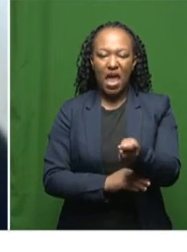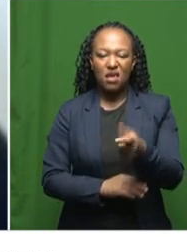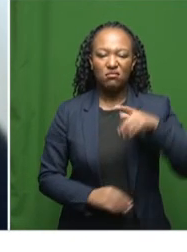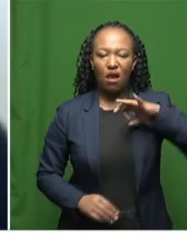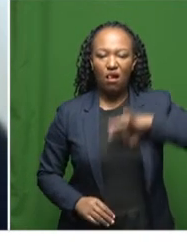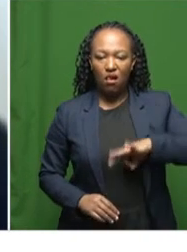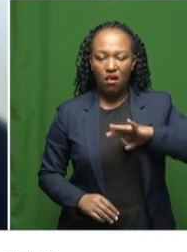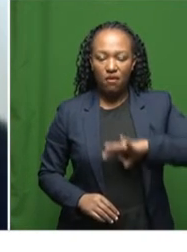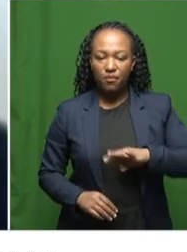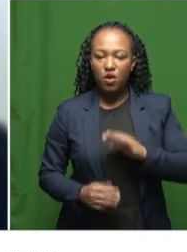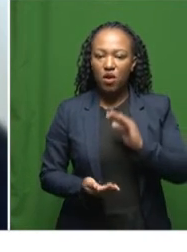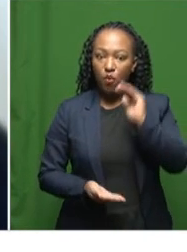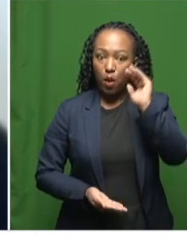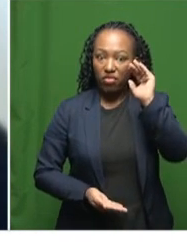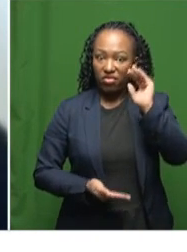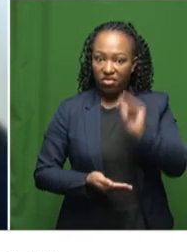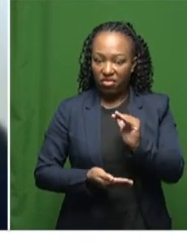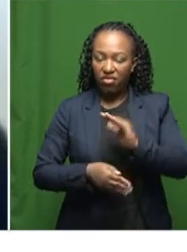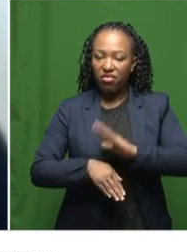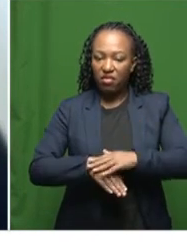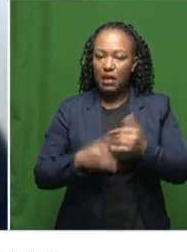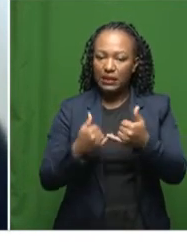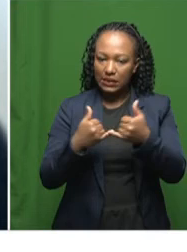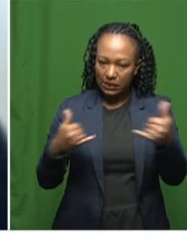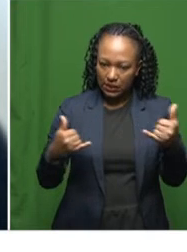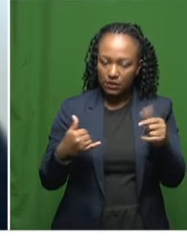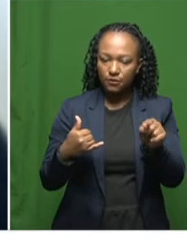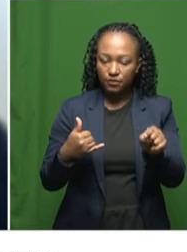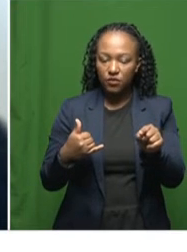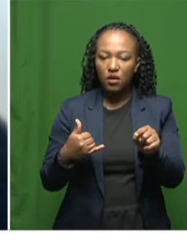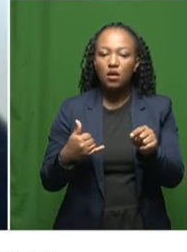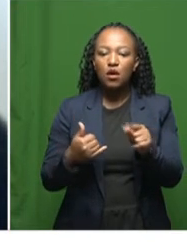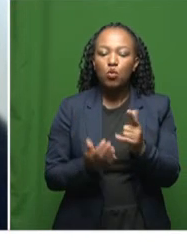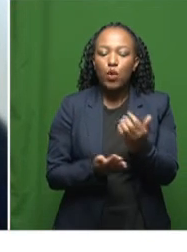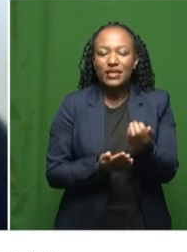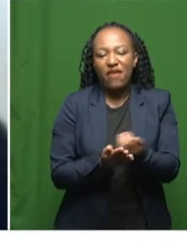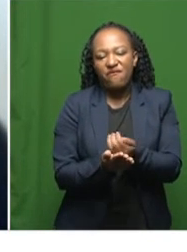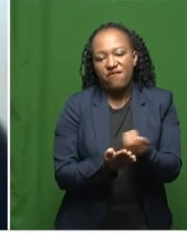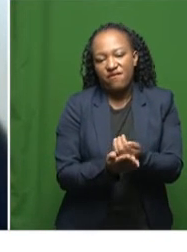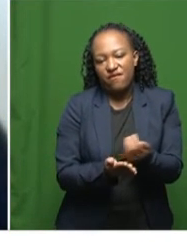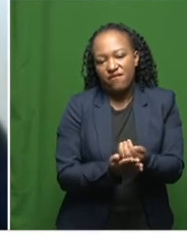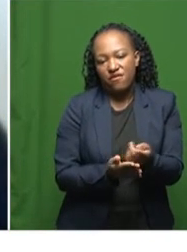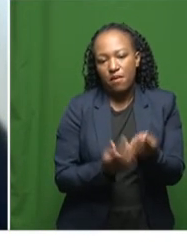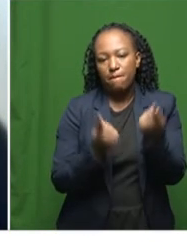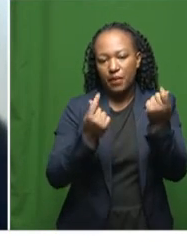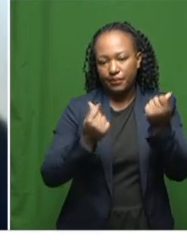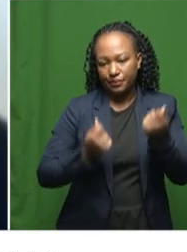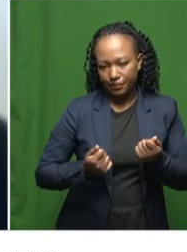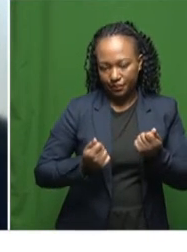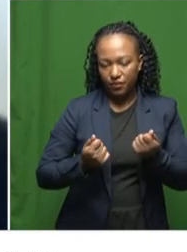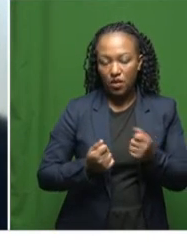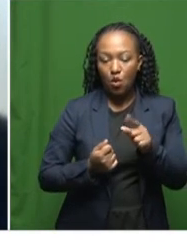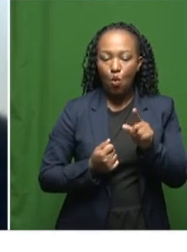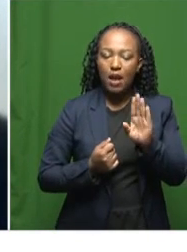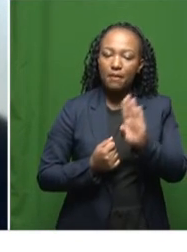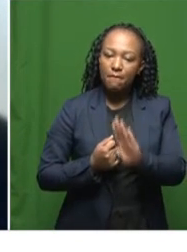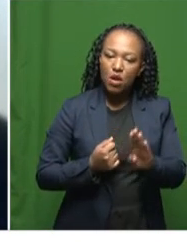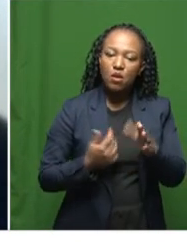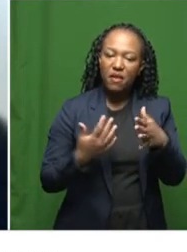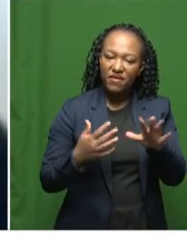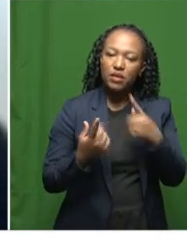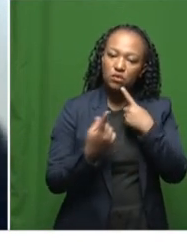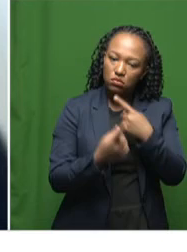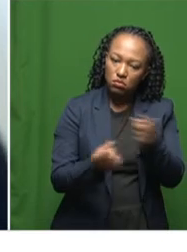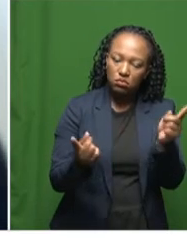timelines. If we reduce timelines, we'll also make some saving on the 1 billion that I've just mentioned